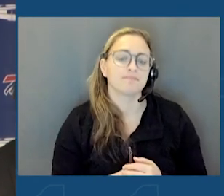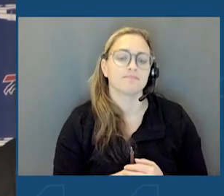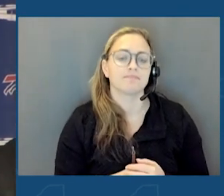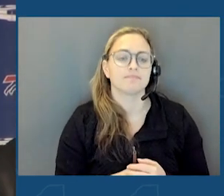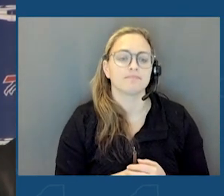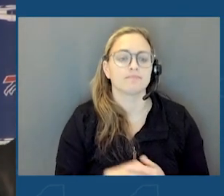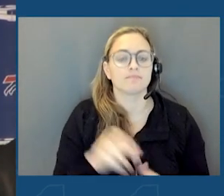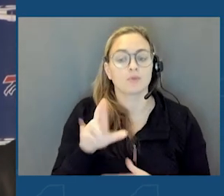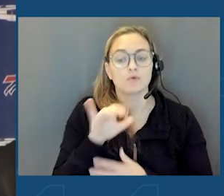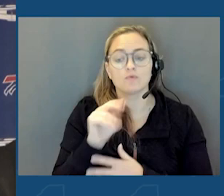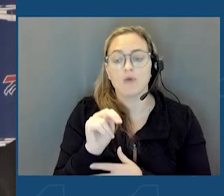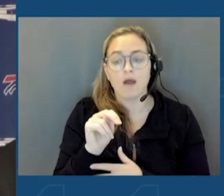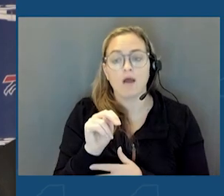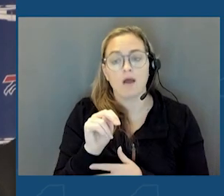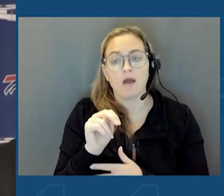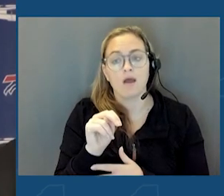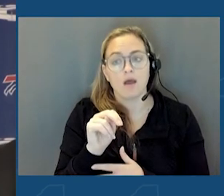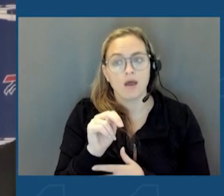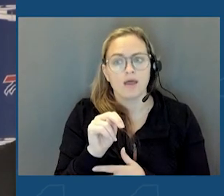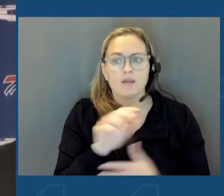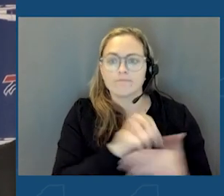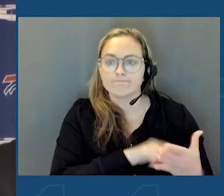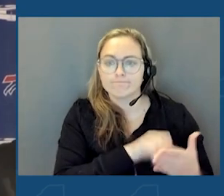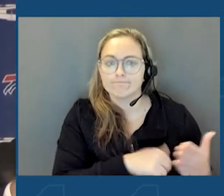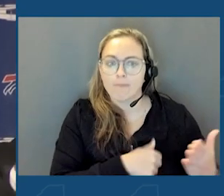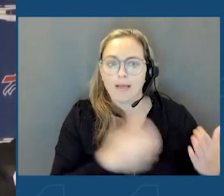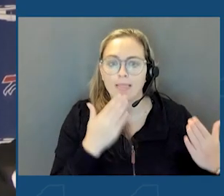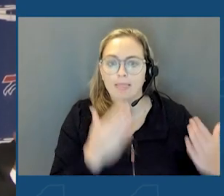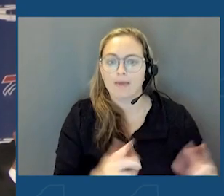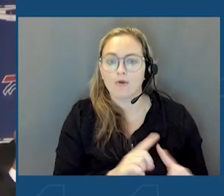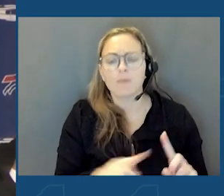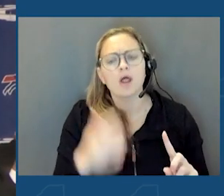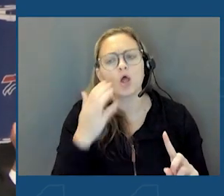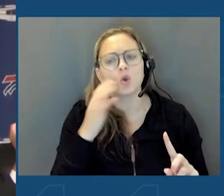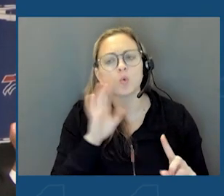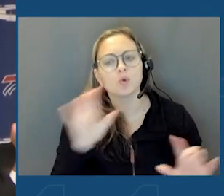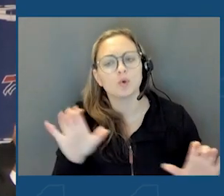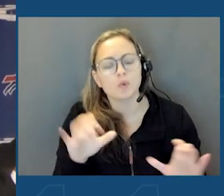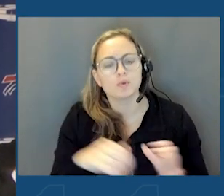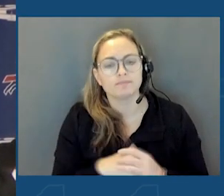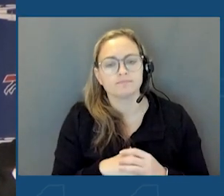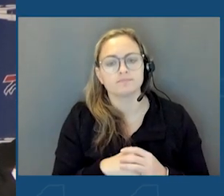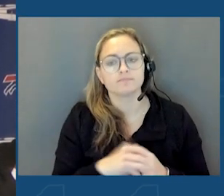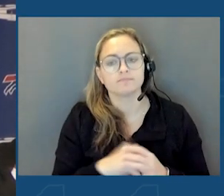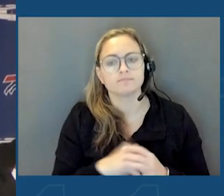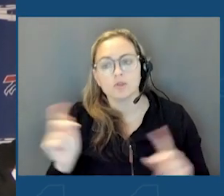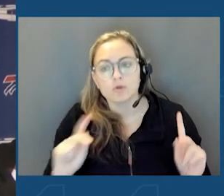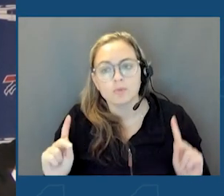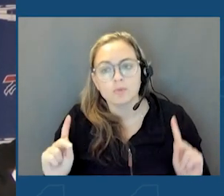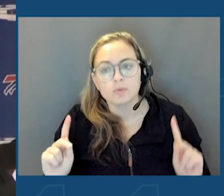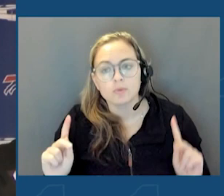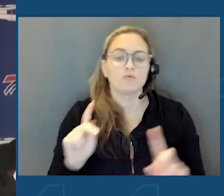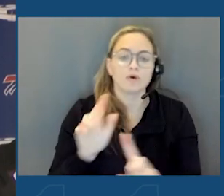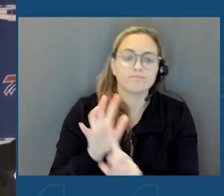Ron took away a lot of my thank yous, but I knew he was going to do that. But all the people from Populous,